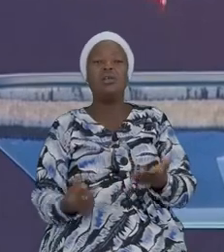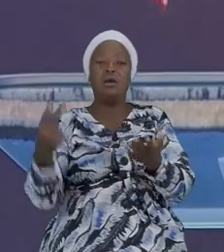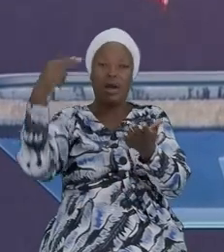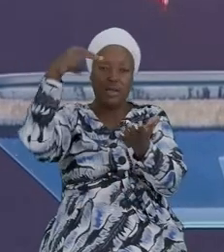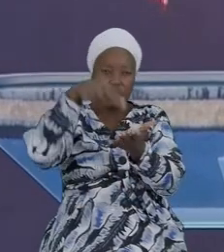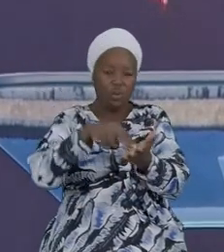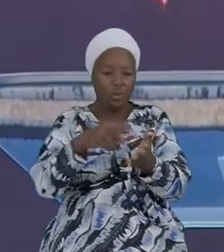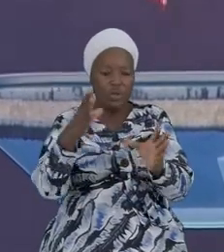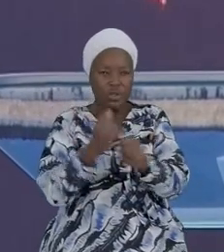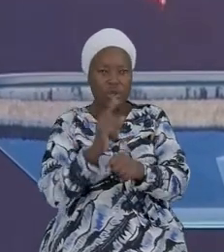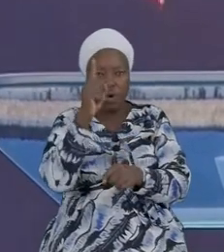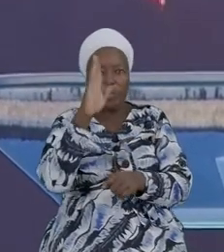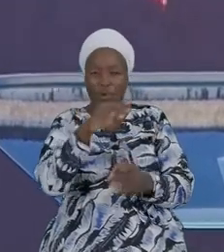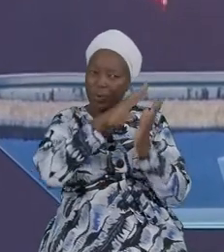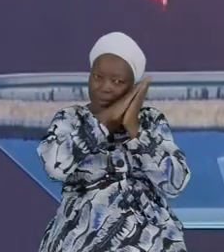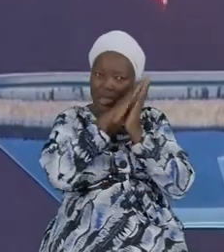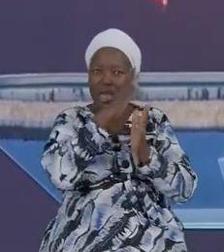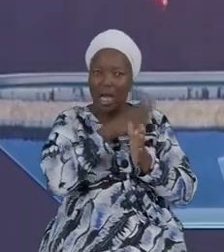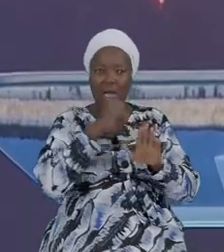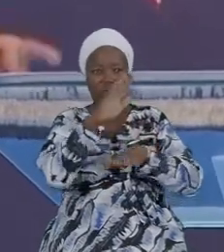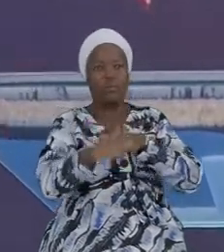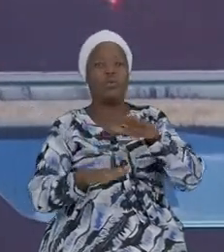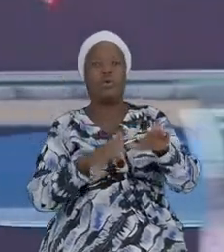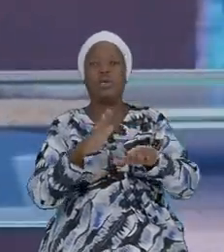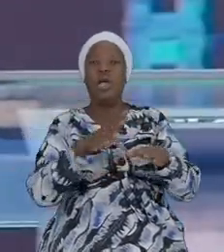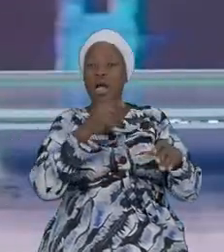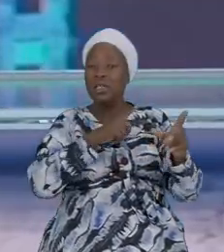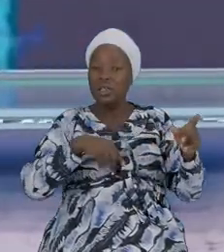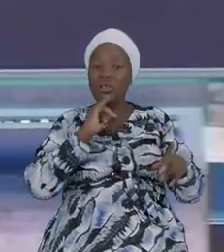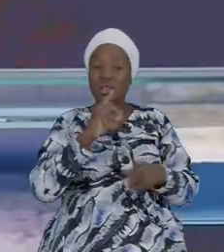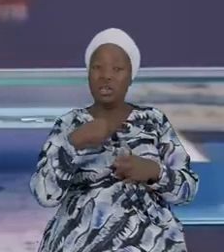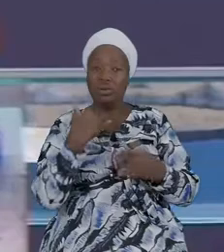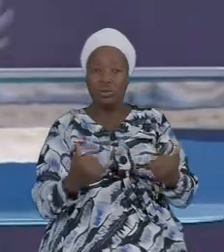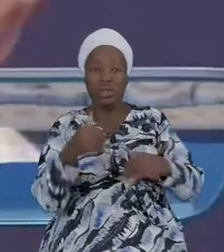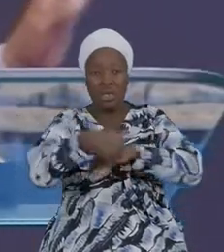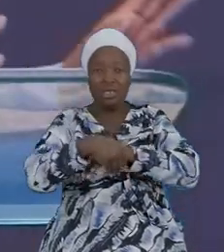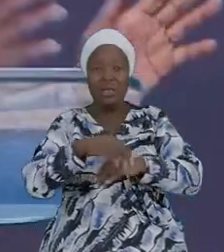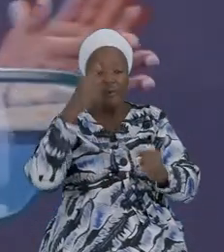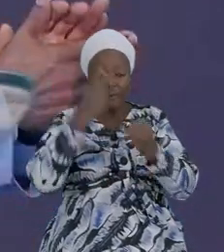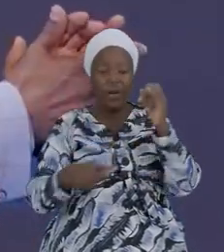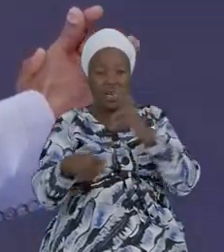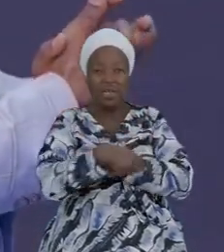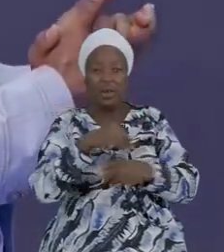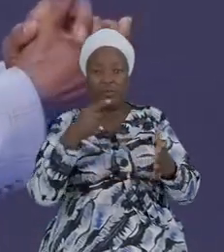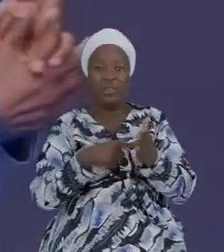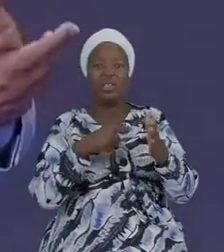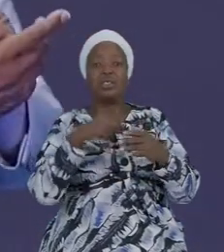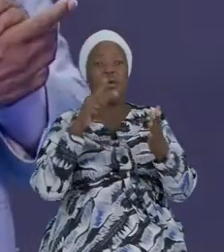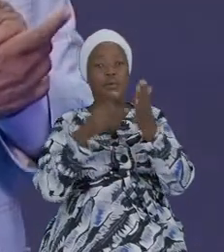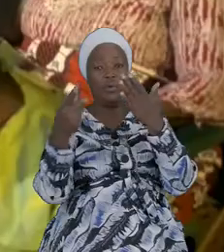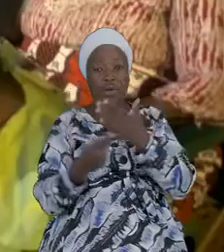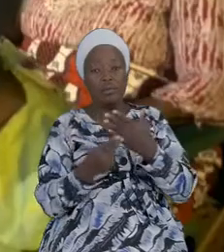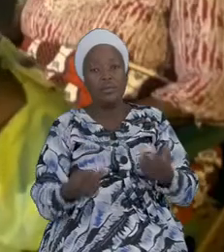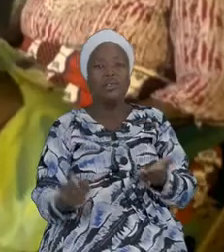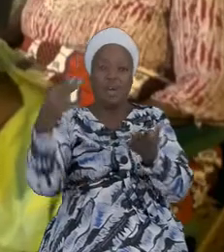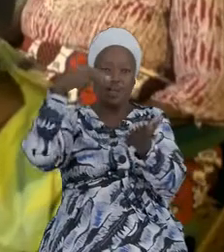up, take up thy bed and walk. And the Lord is telling you tonight, final day of this crusade,